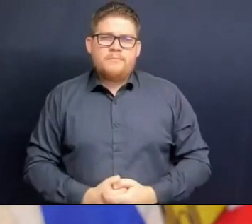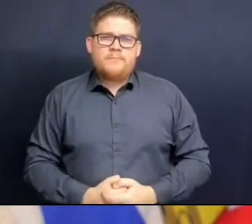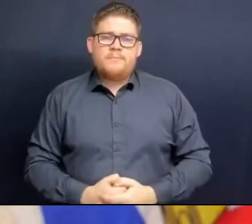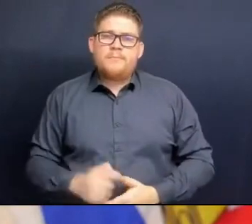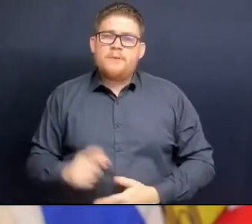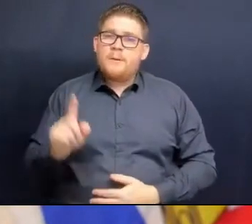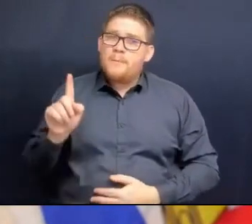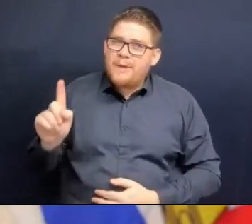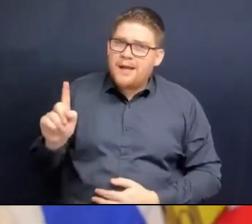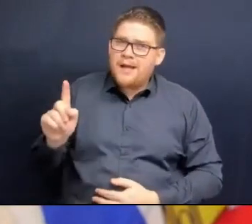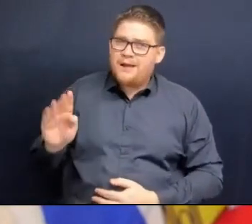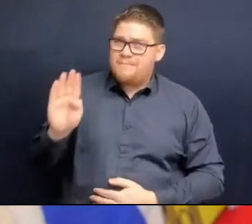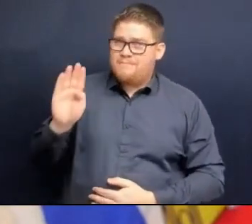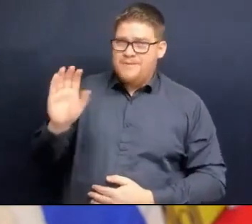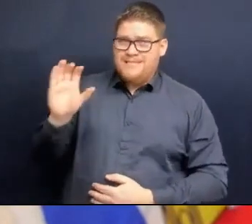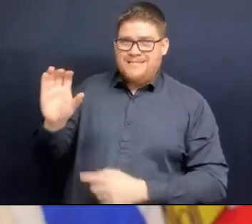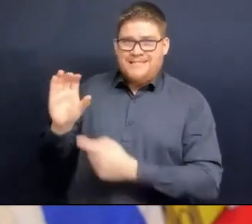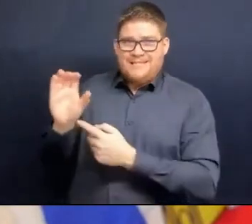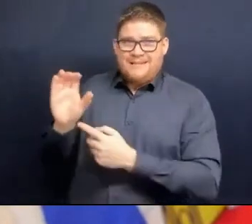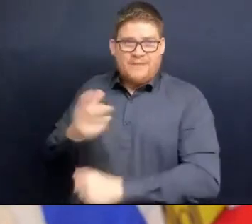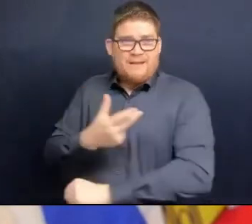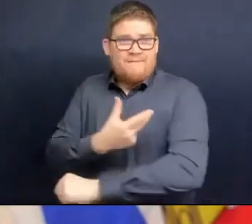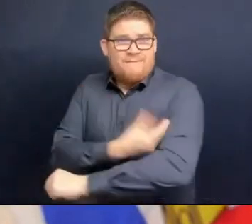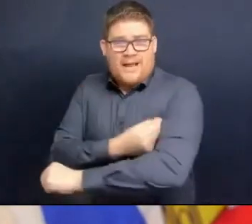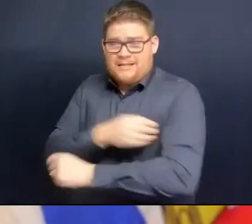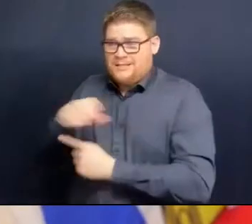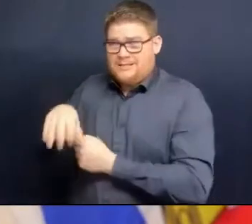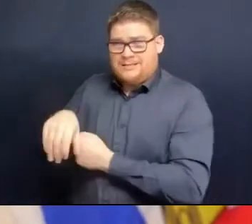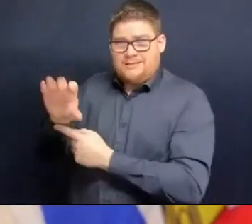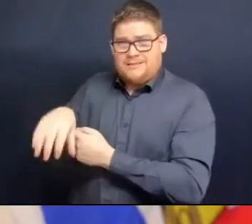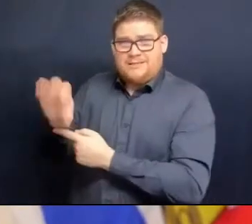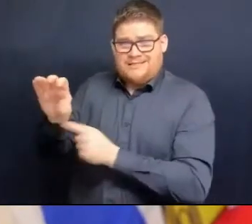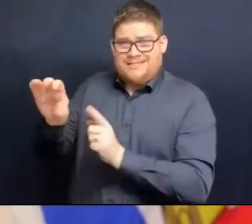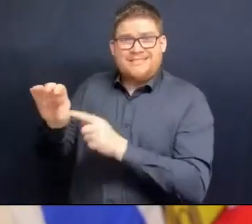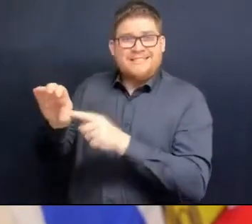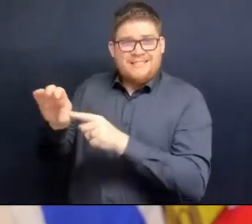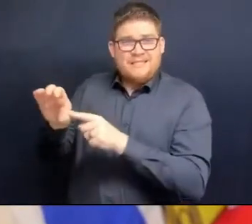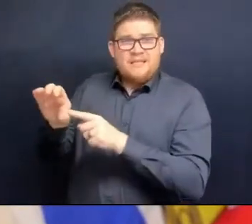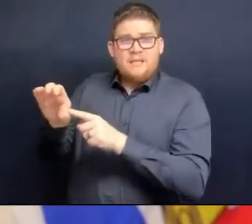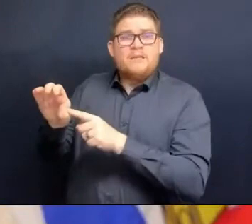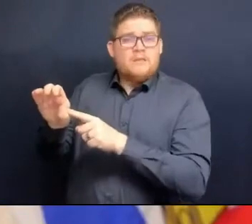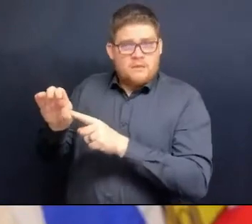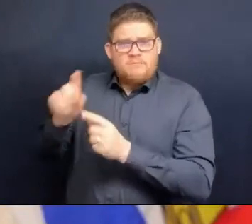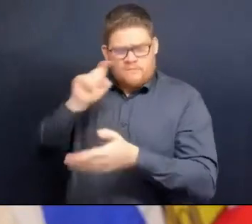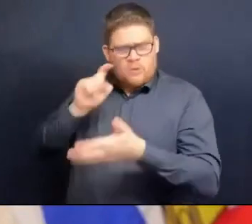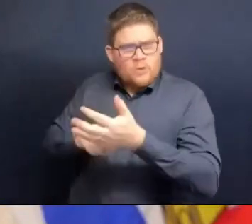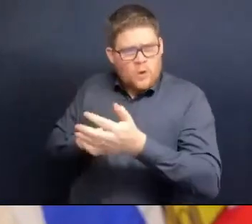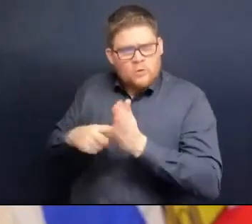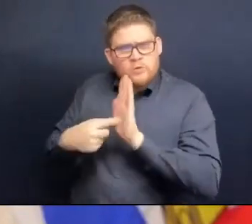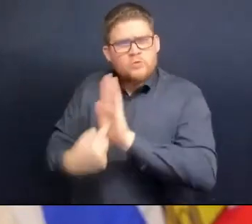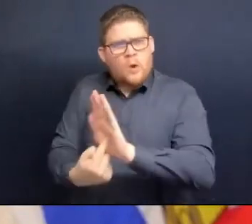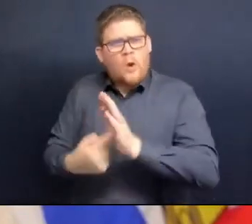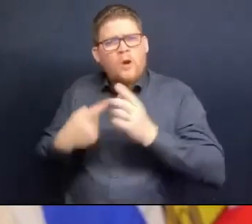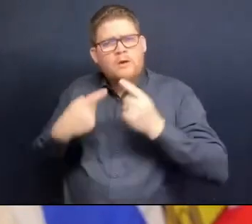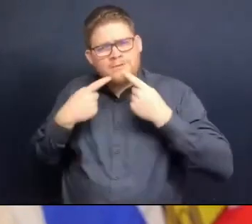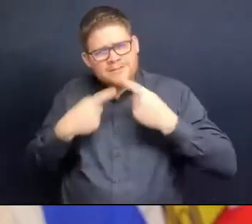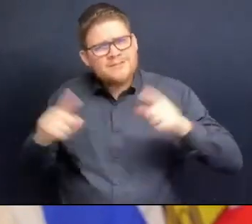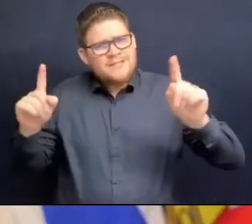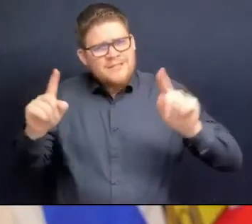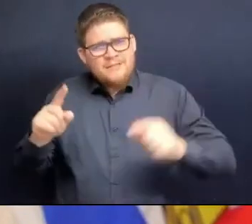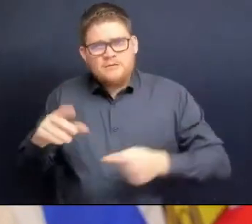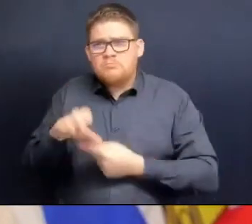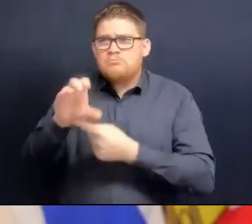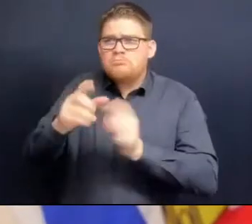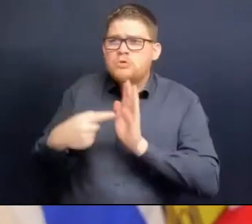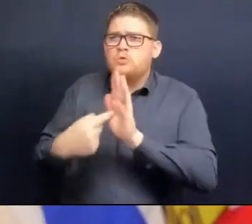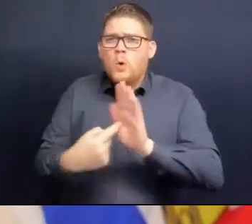the use of things like the BC vaccine card, and again, also a very effective tool that was not